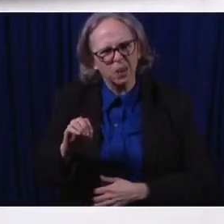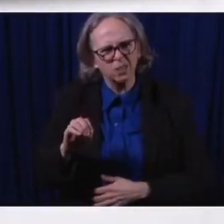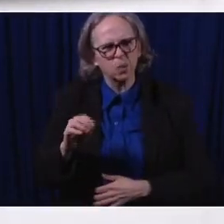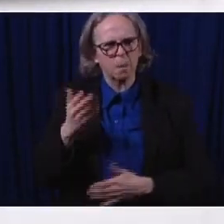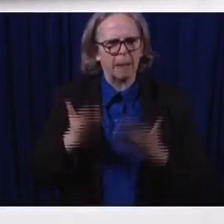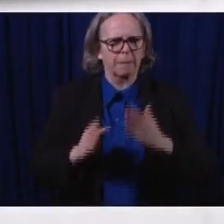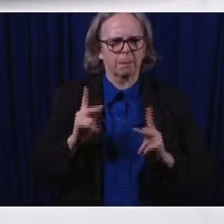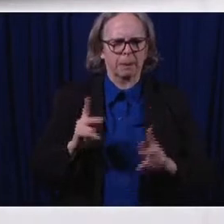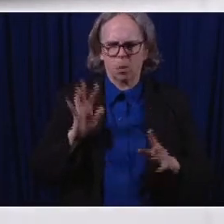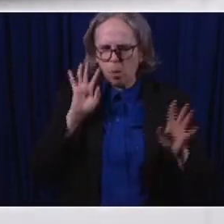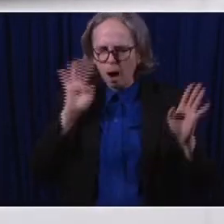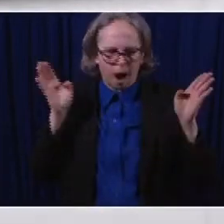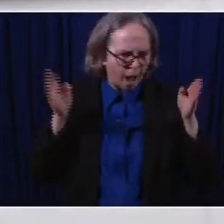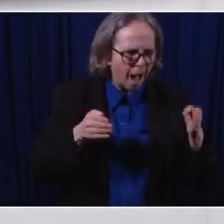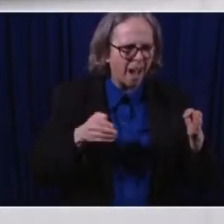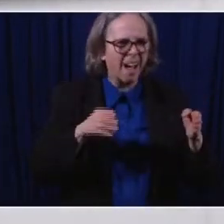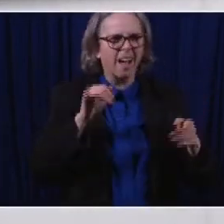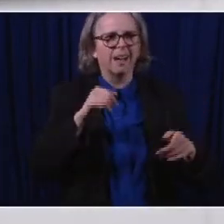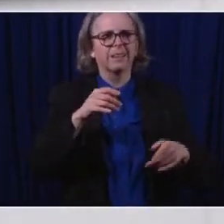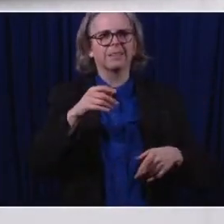ultimately here in the Switzerland